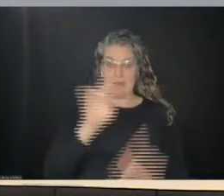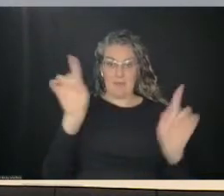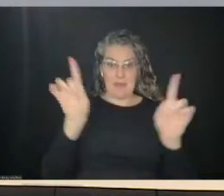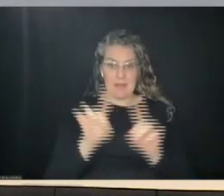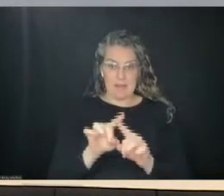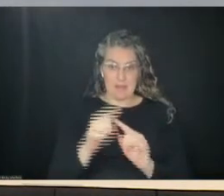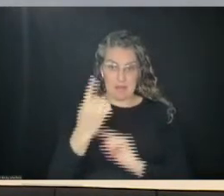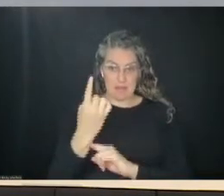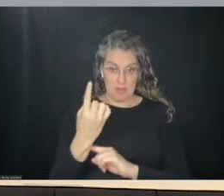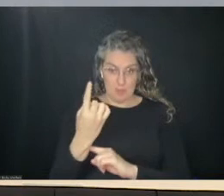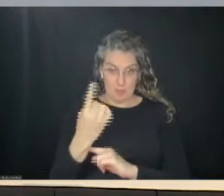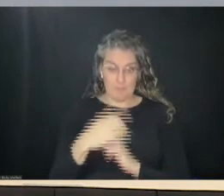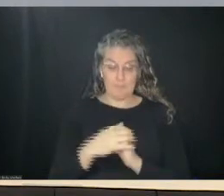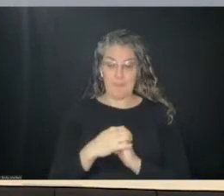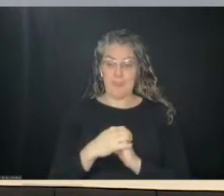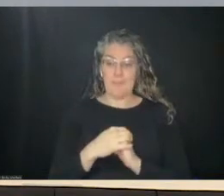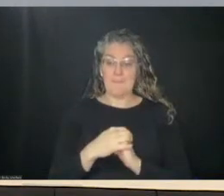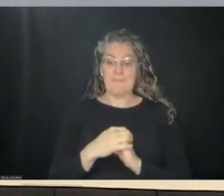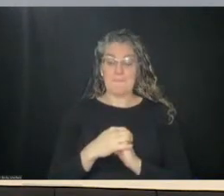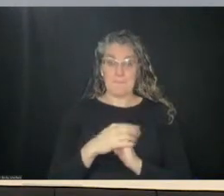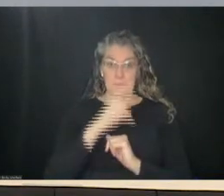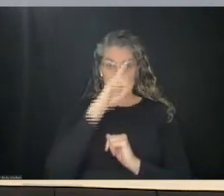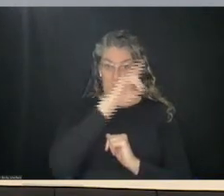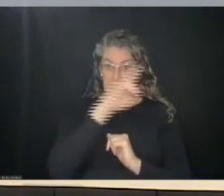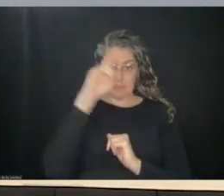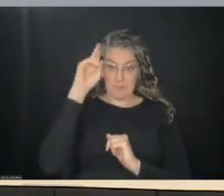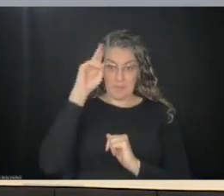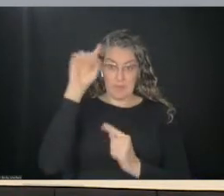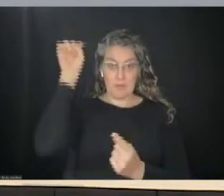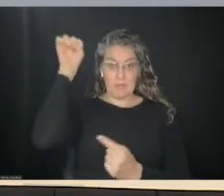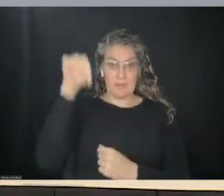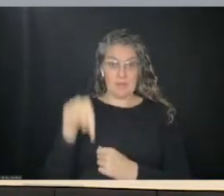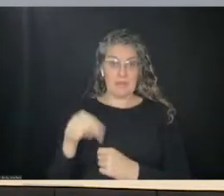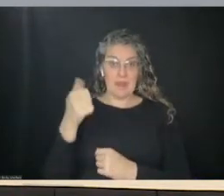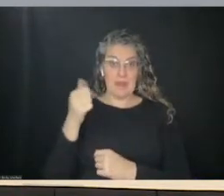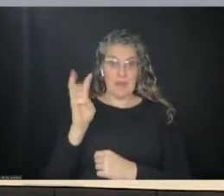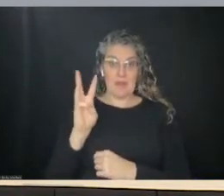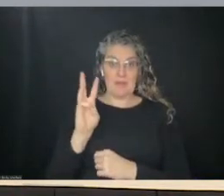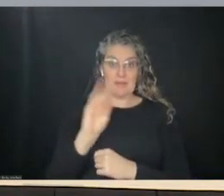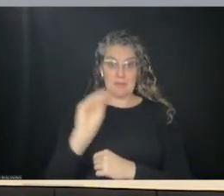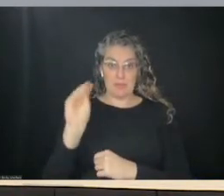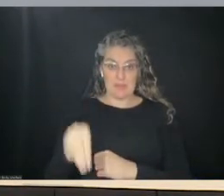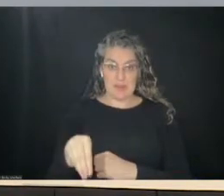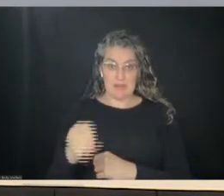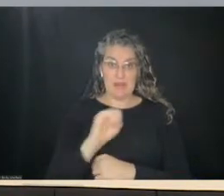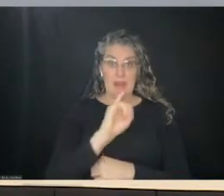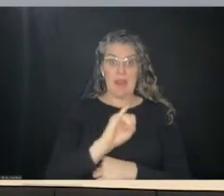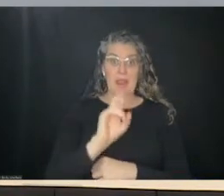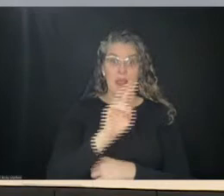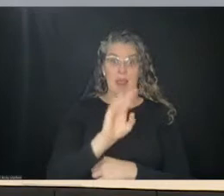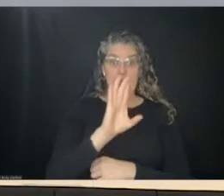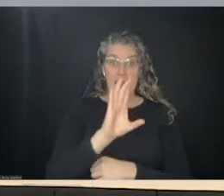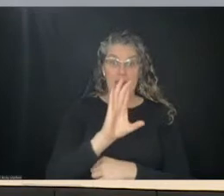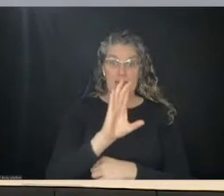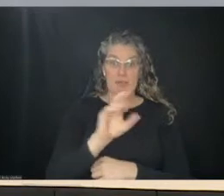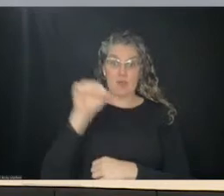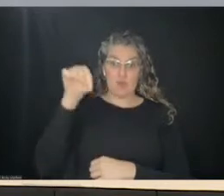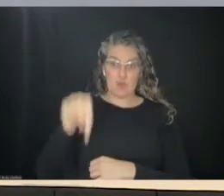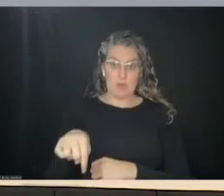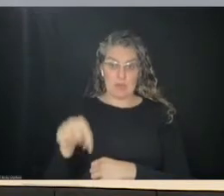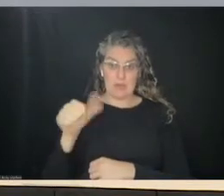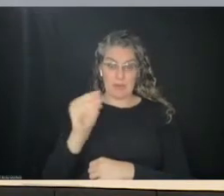in the last week, with hospitalizations down 16%, ICU admissions down 10%, and deaths down